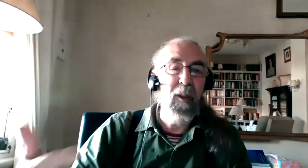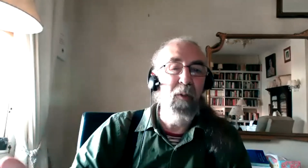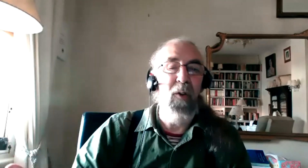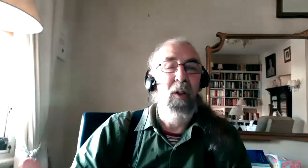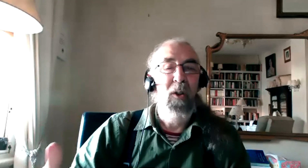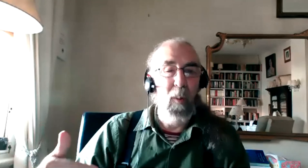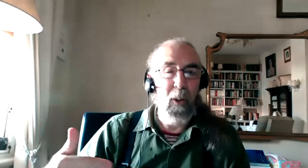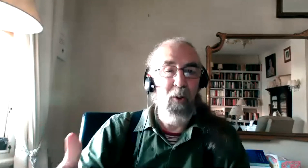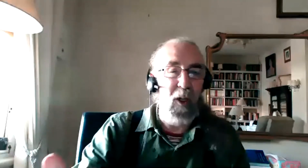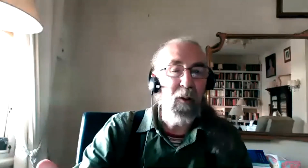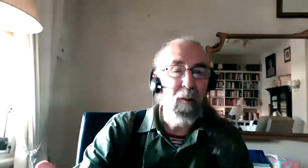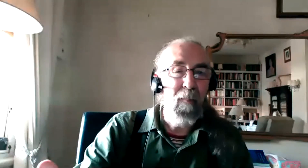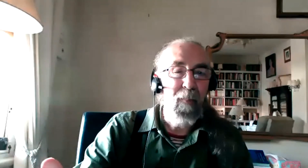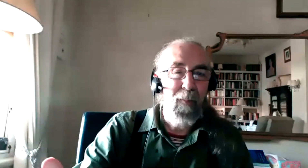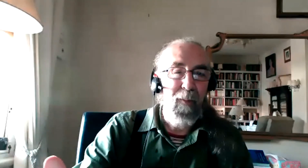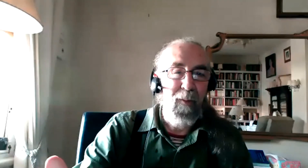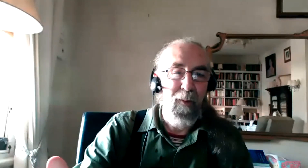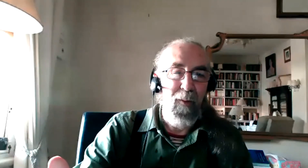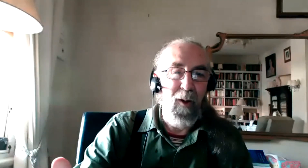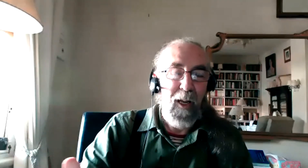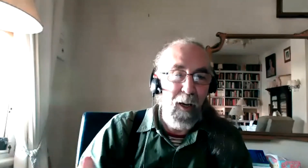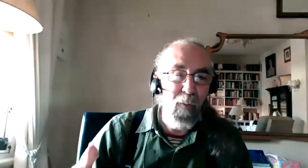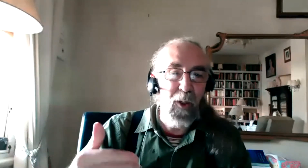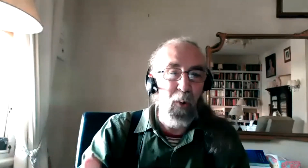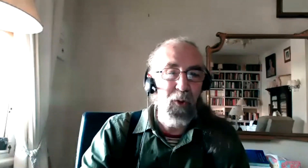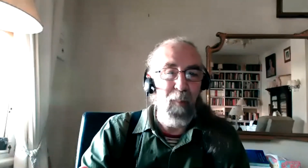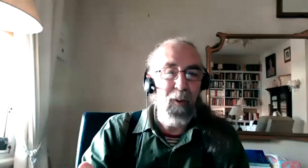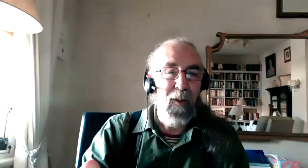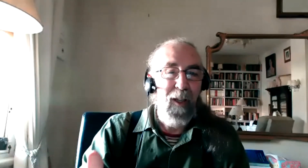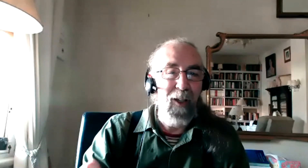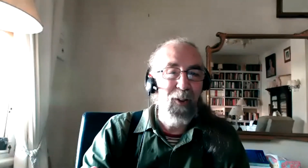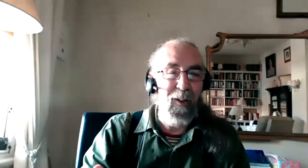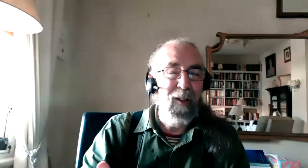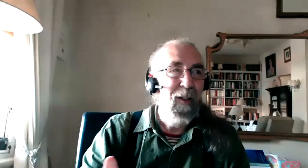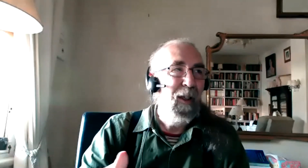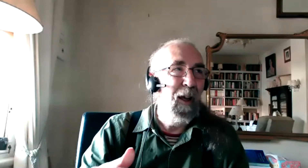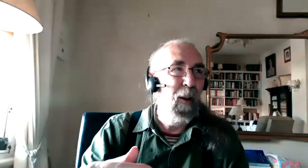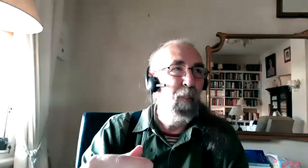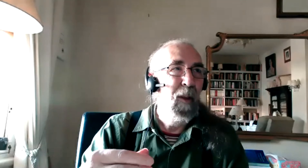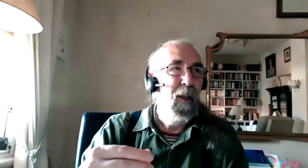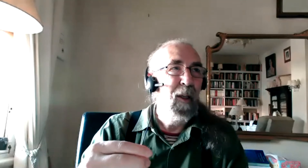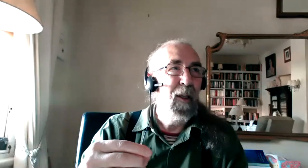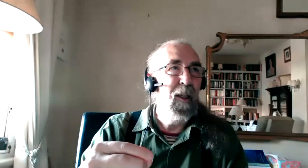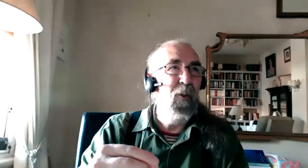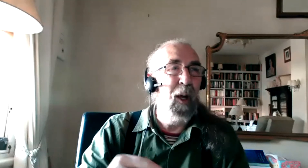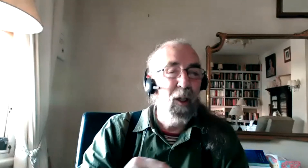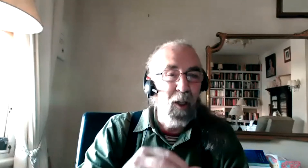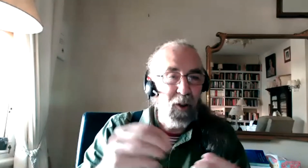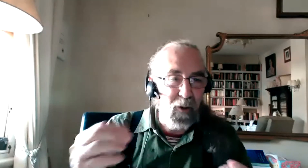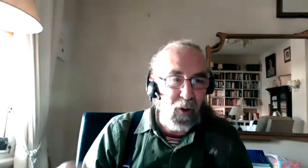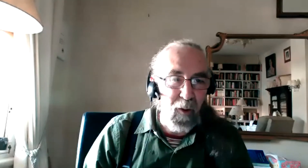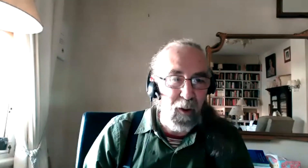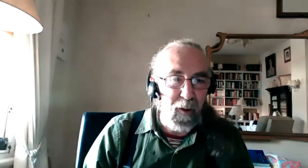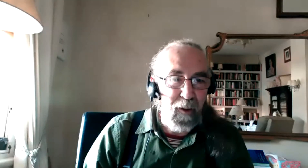name given to a project, right? And every concept, actually, if you analyze